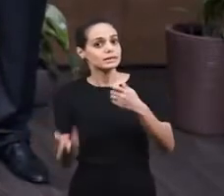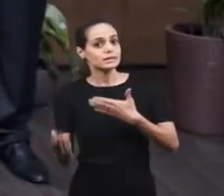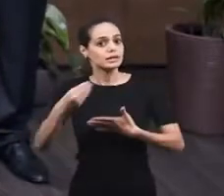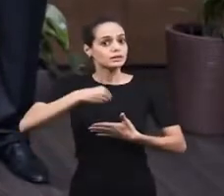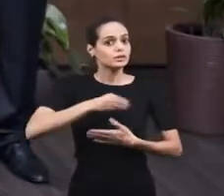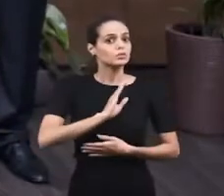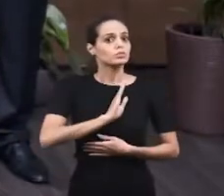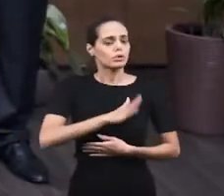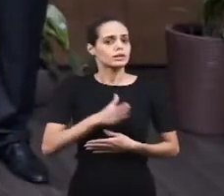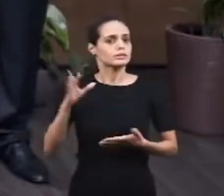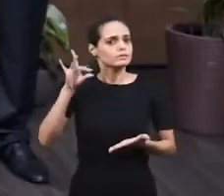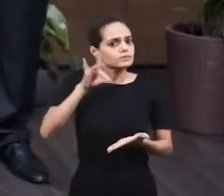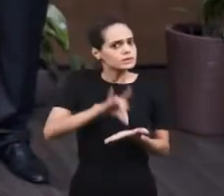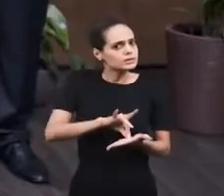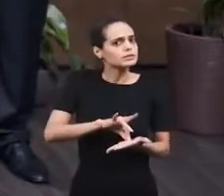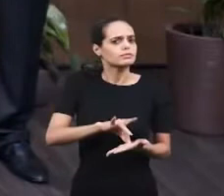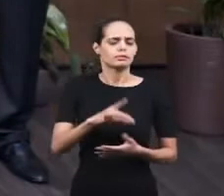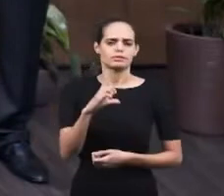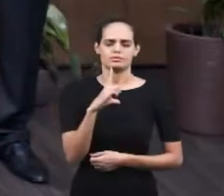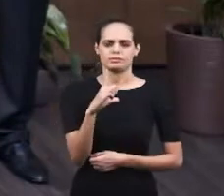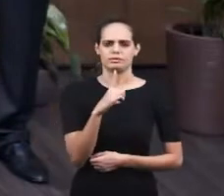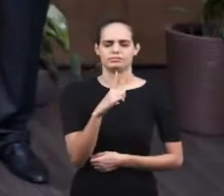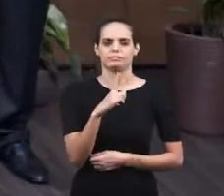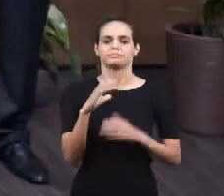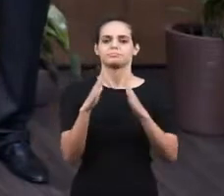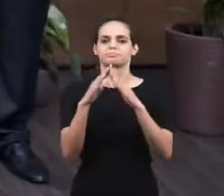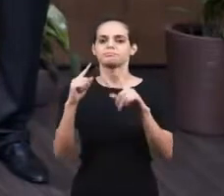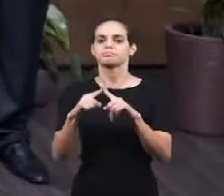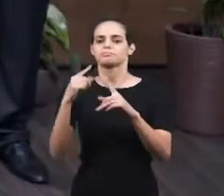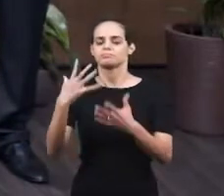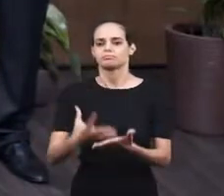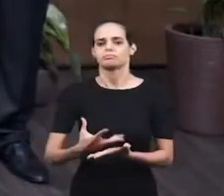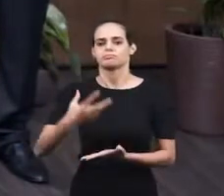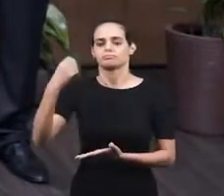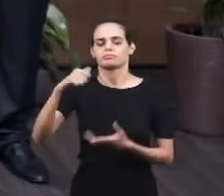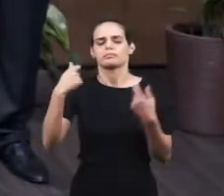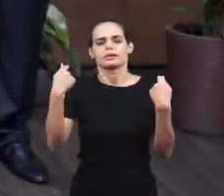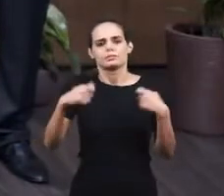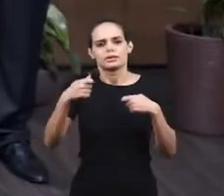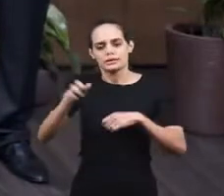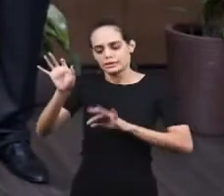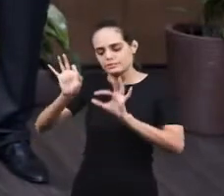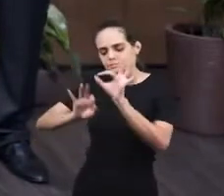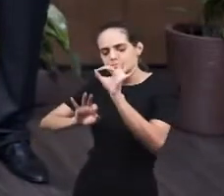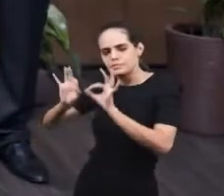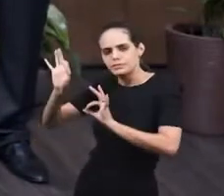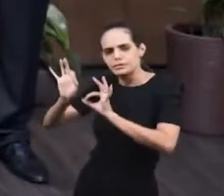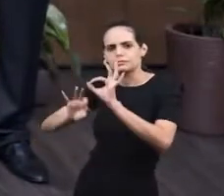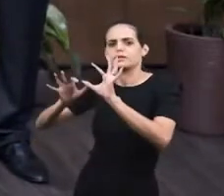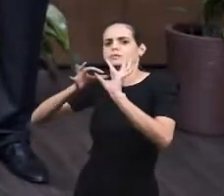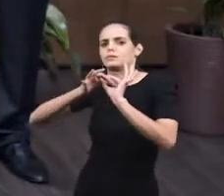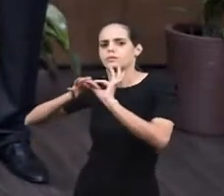Beloved, the church that will be raptured needs to be